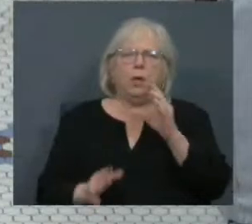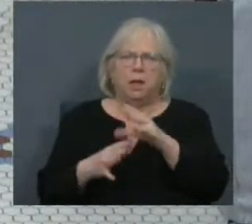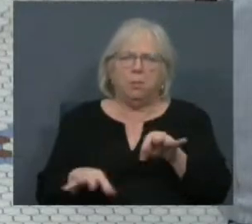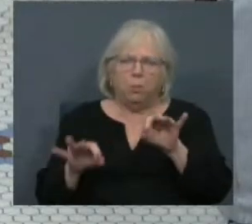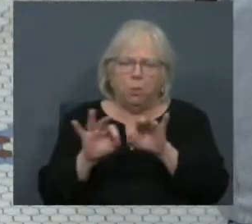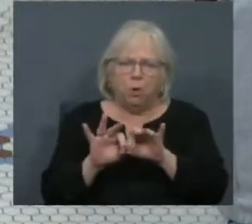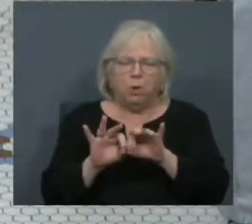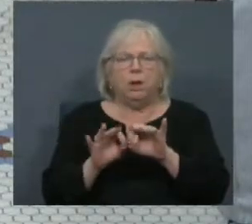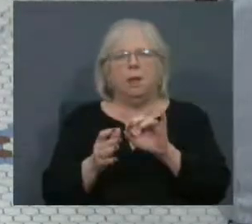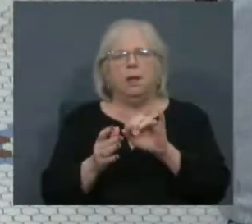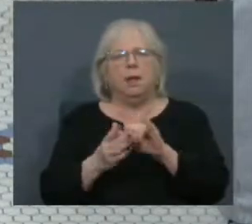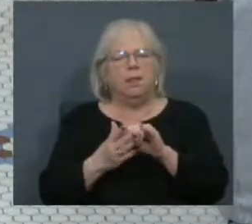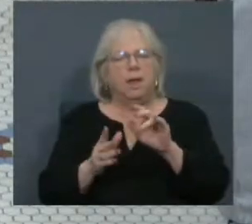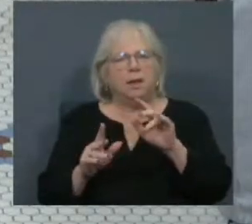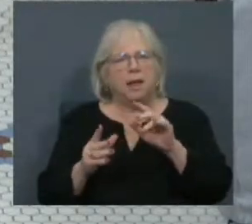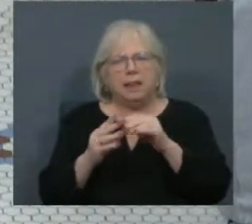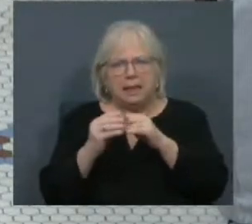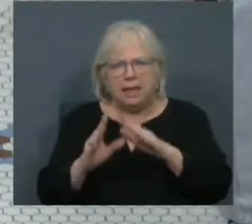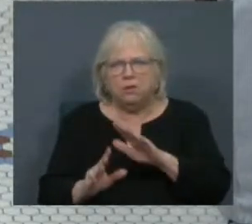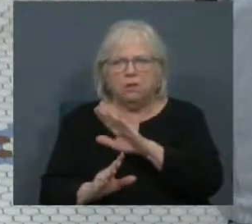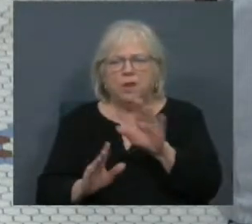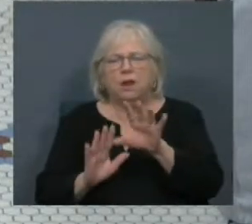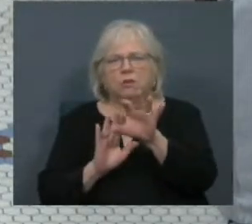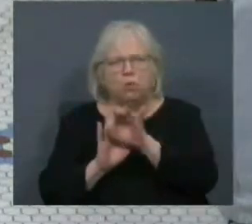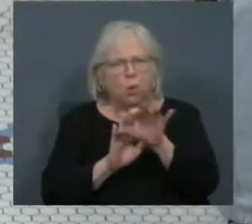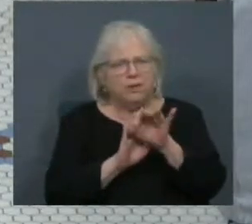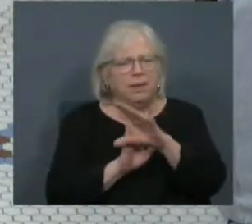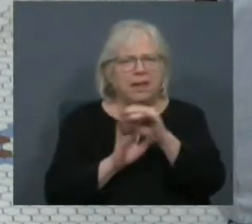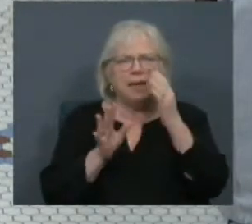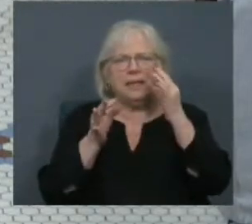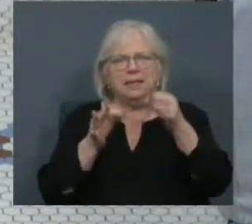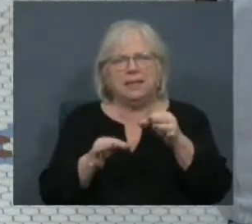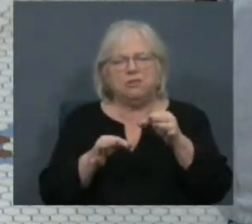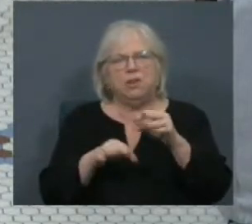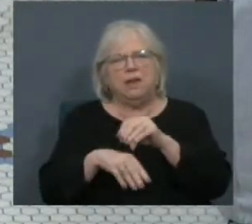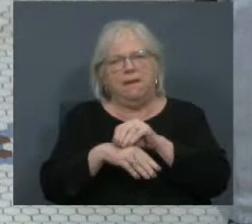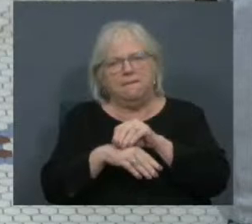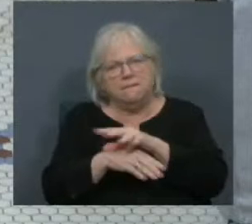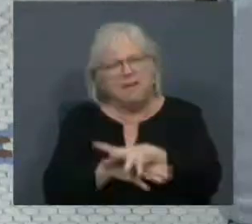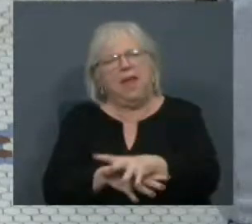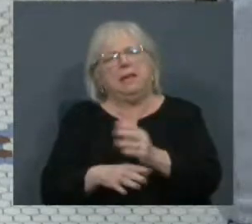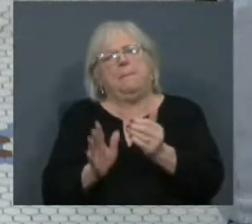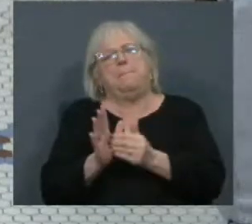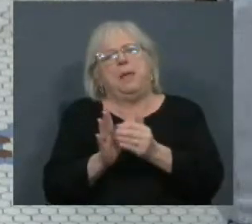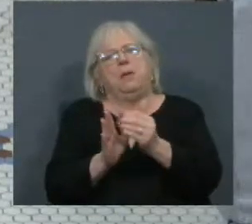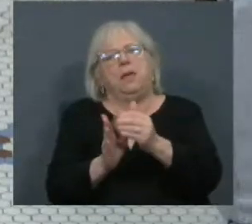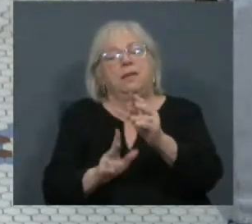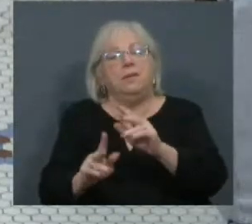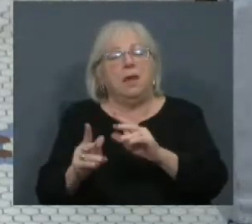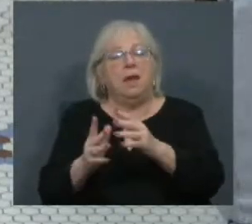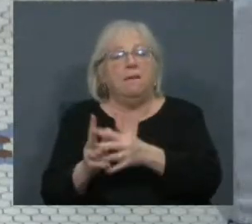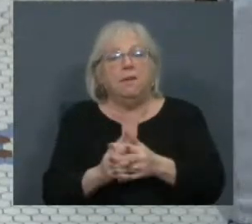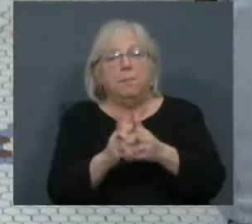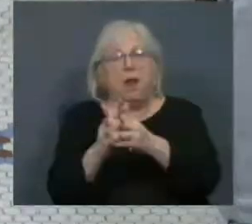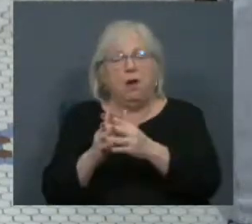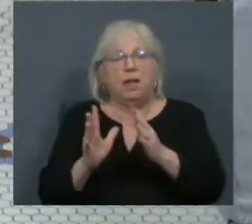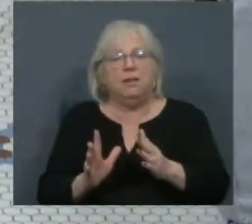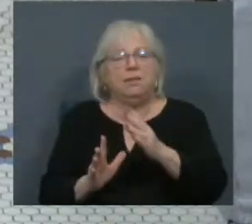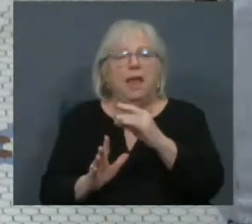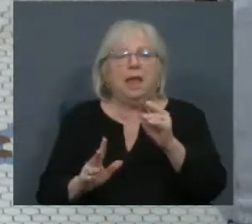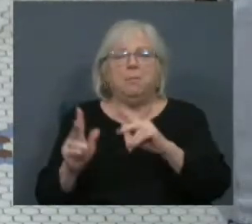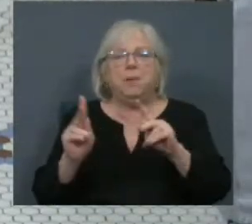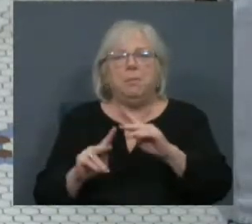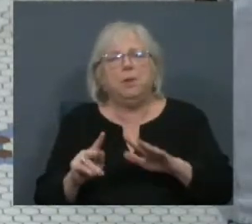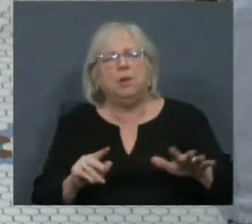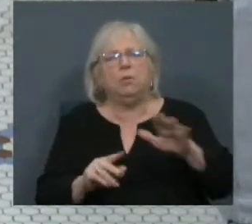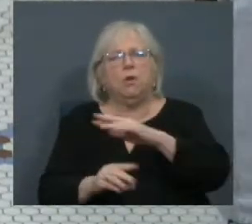choices and decisions that leaders make affect the lives of millions of Americans and people all across the